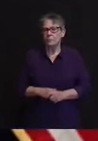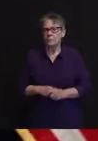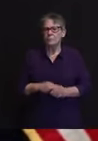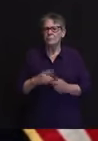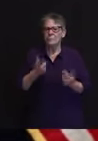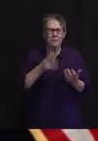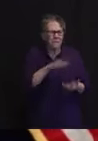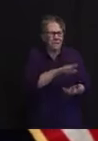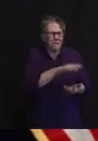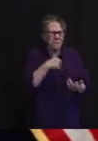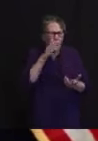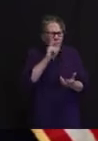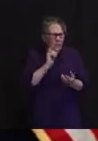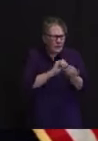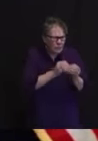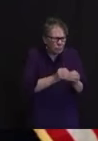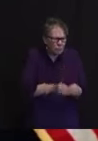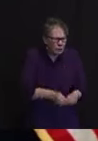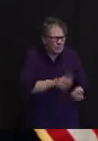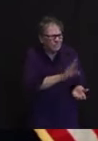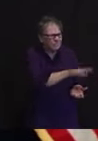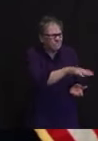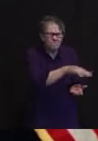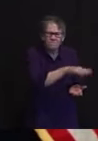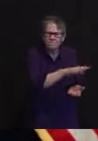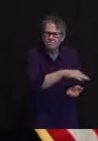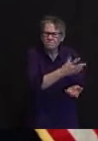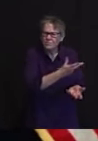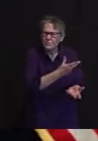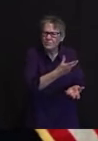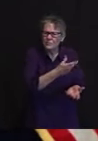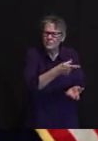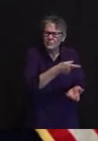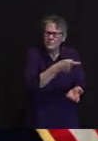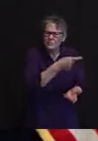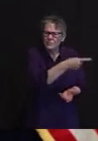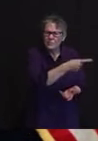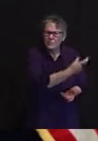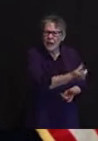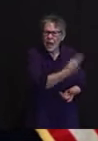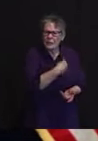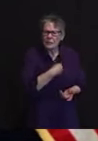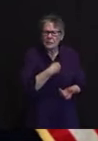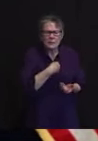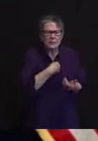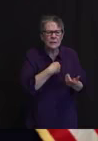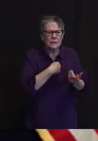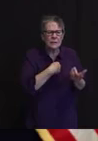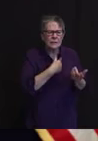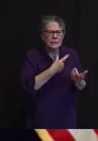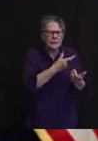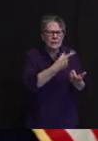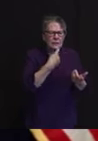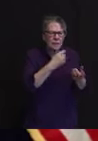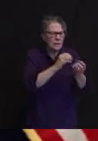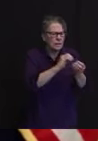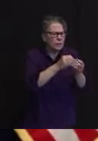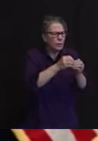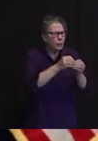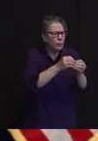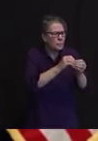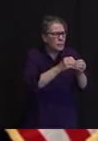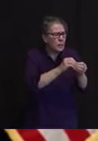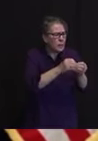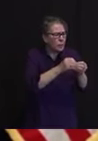possible you've got undercount, which was one of John's questions, in terms of particular cause of death, I assume,